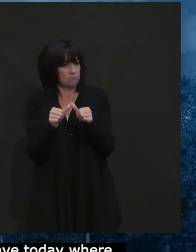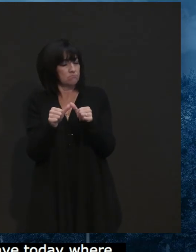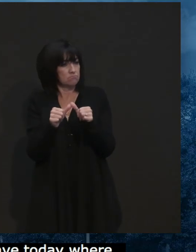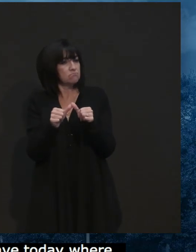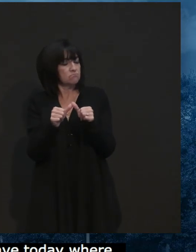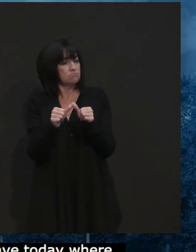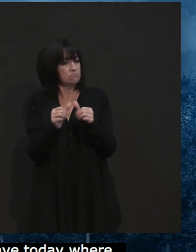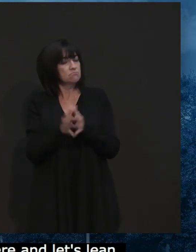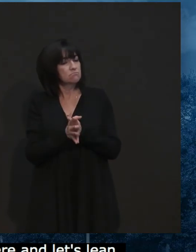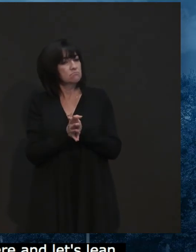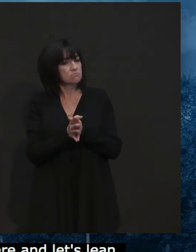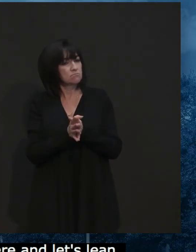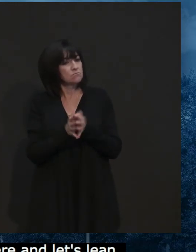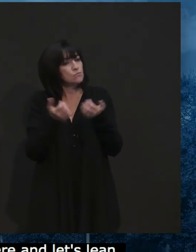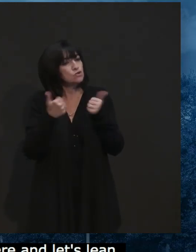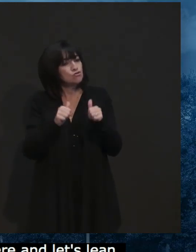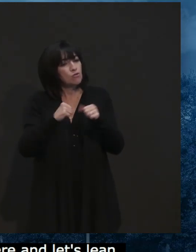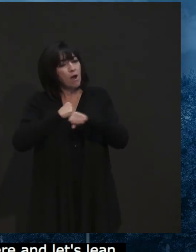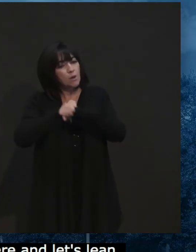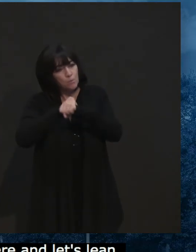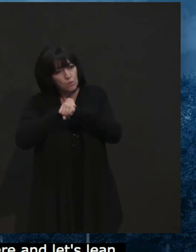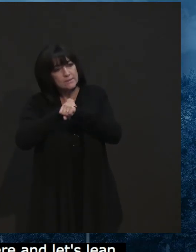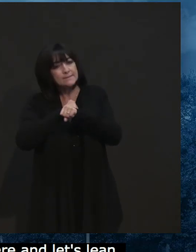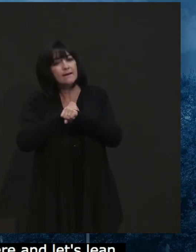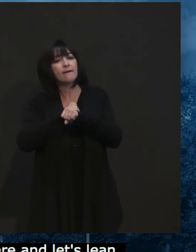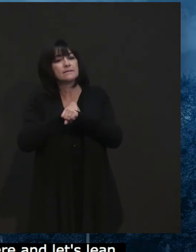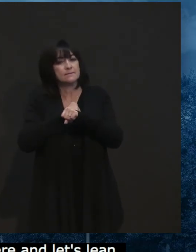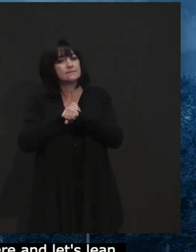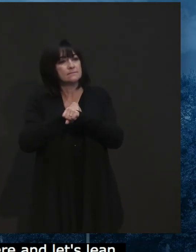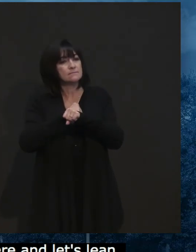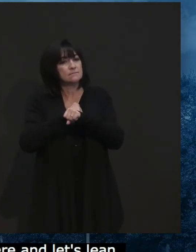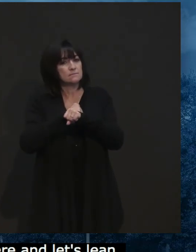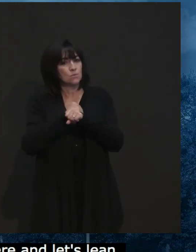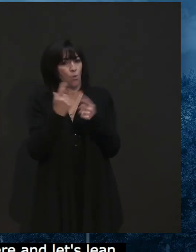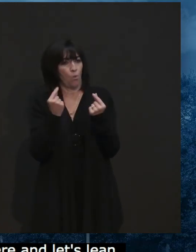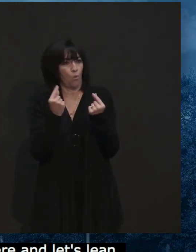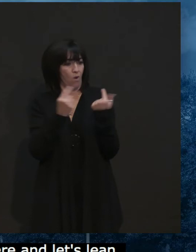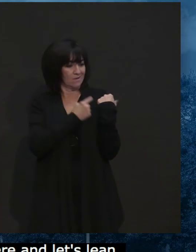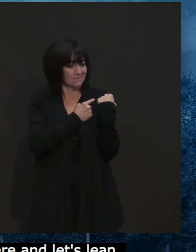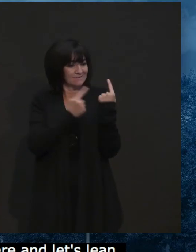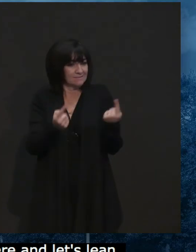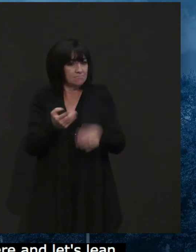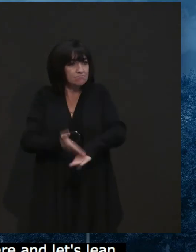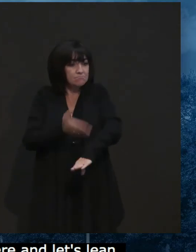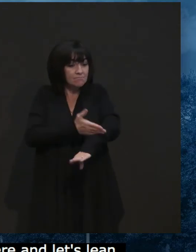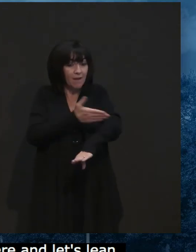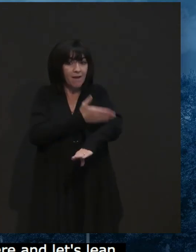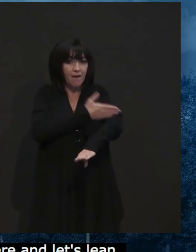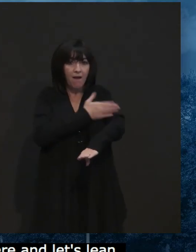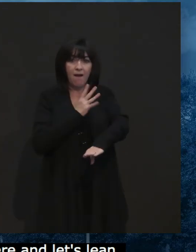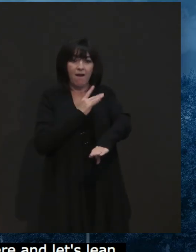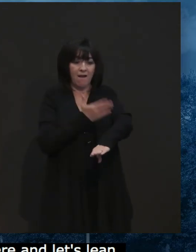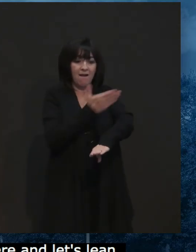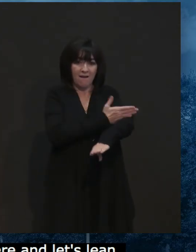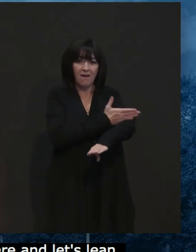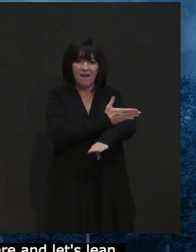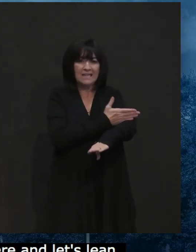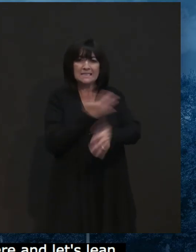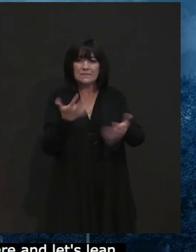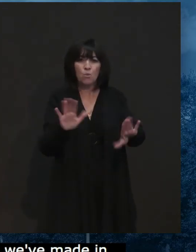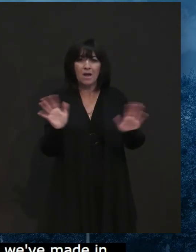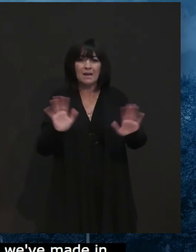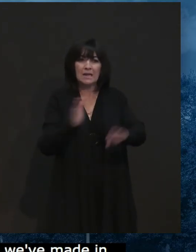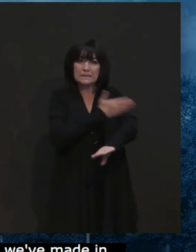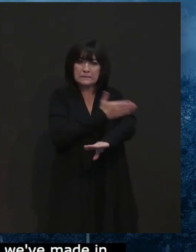and protect the gains that we've made in reopening businesses, in getting children back